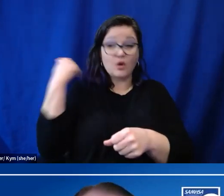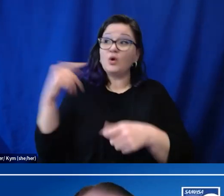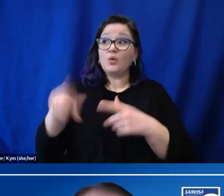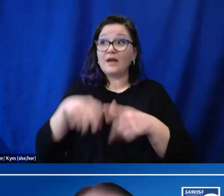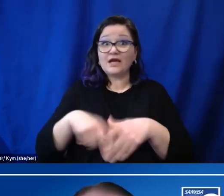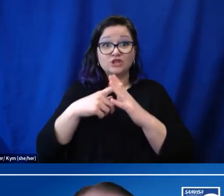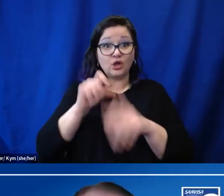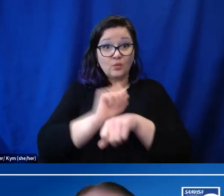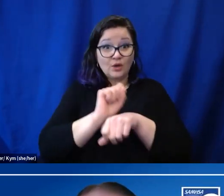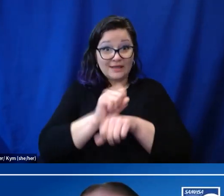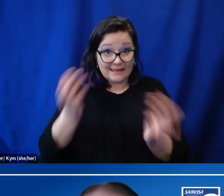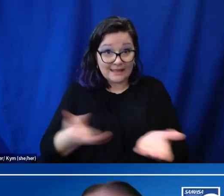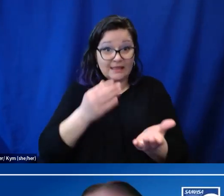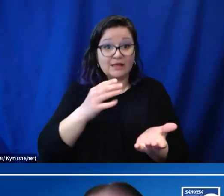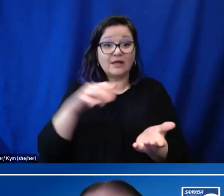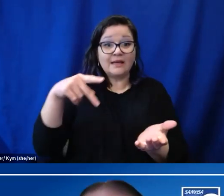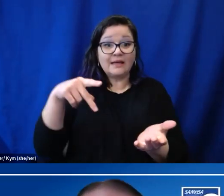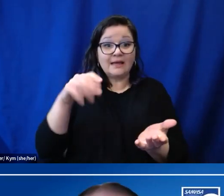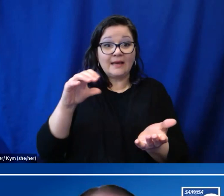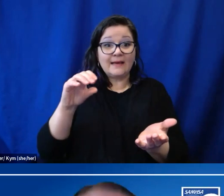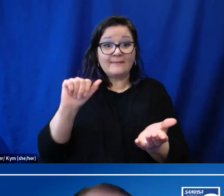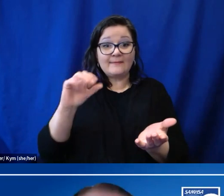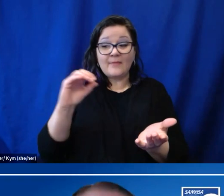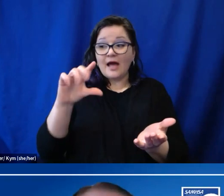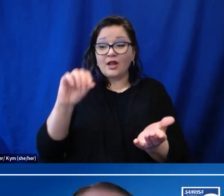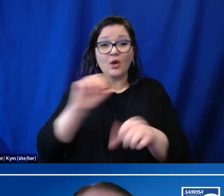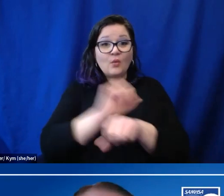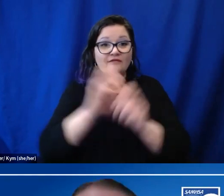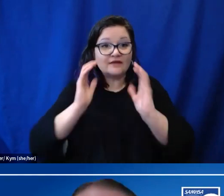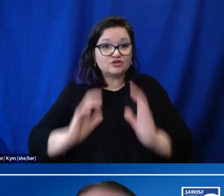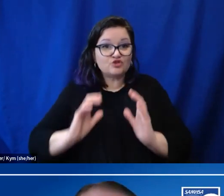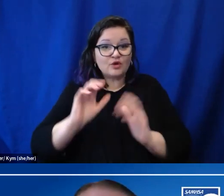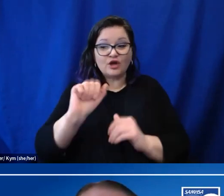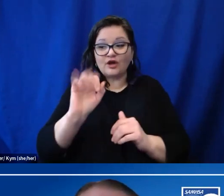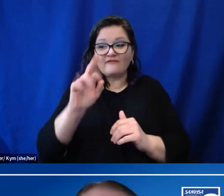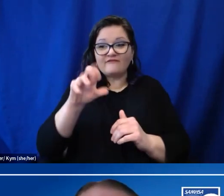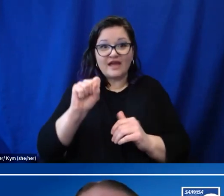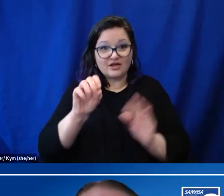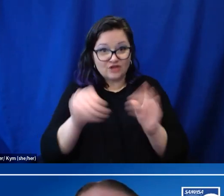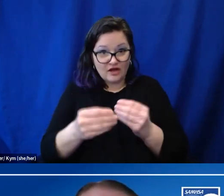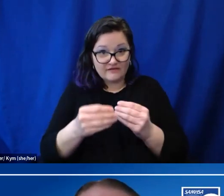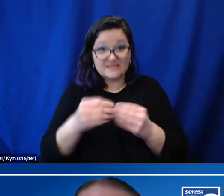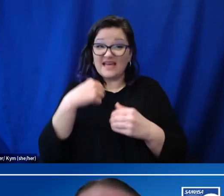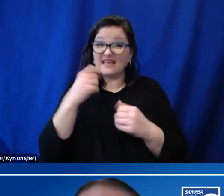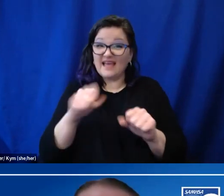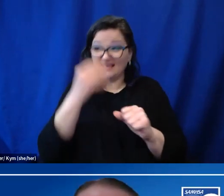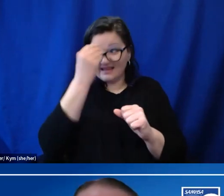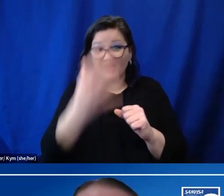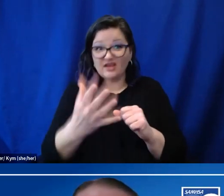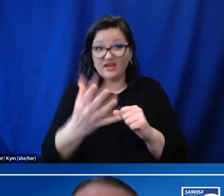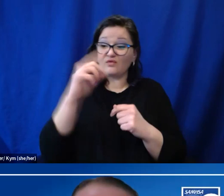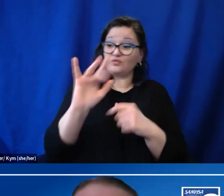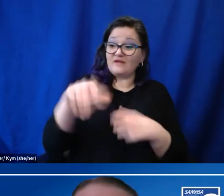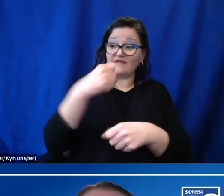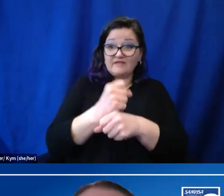was in the Consumer Affairs Office. And I can tell you that for the 25 years I have been at